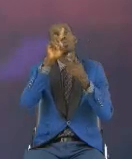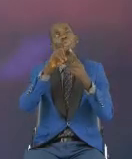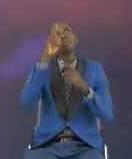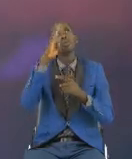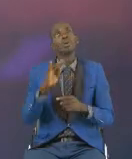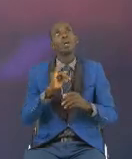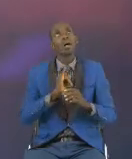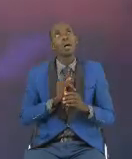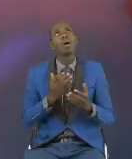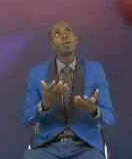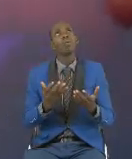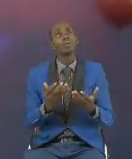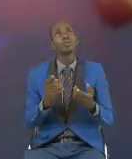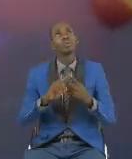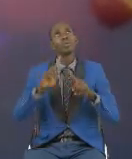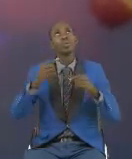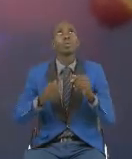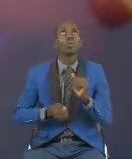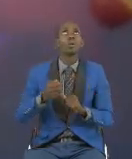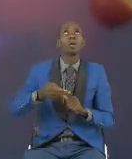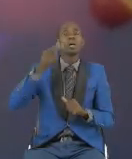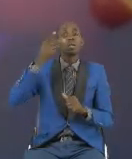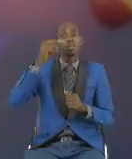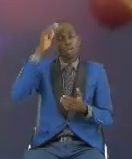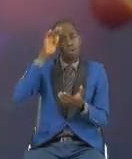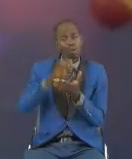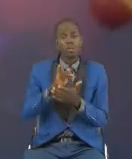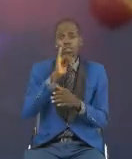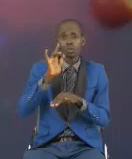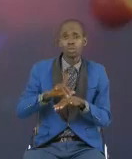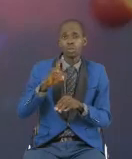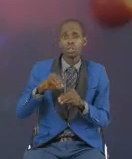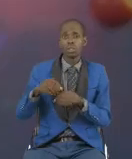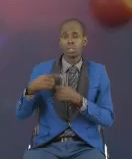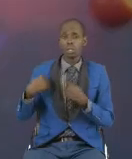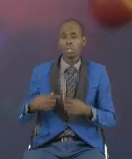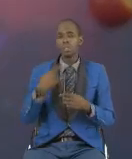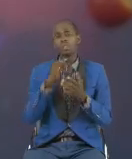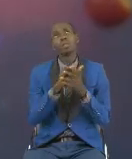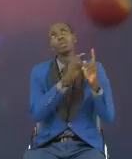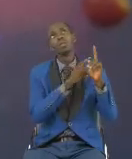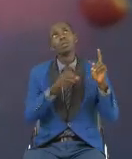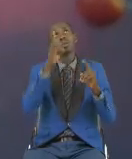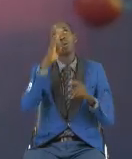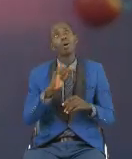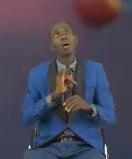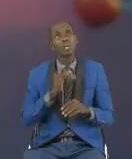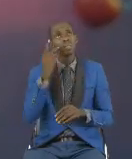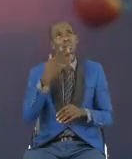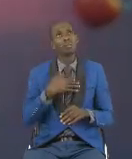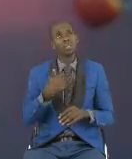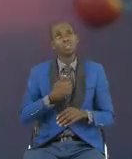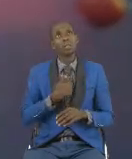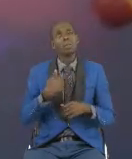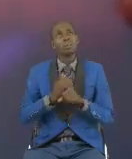higher. The husband is preached in his heart, and he says, God, I see myself, make me a